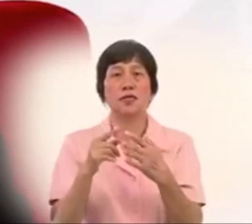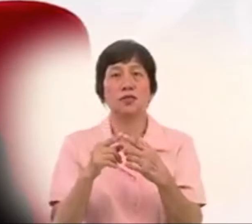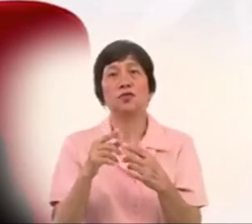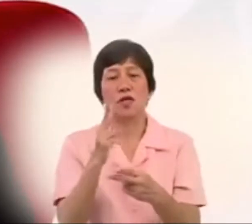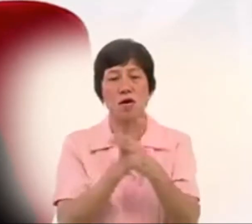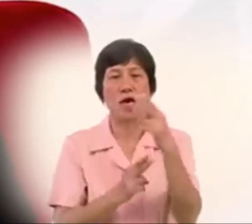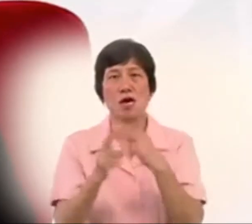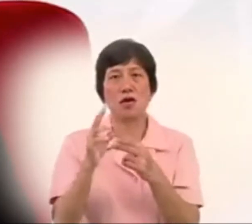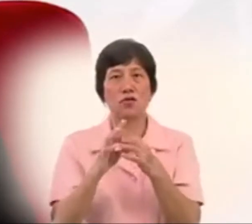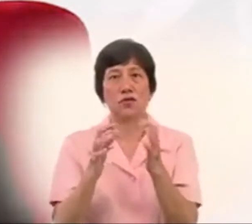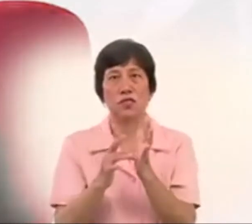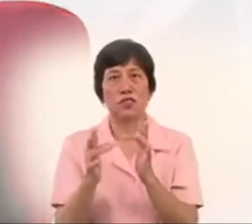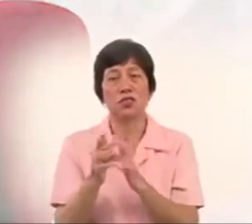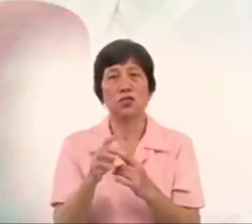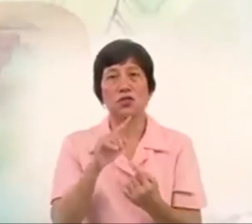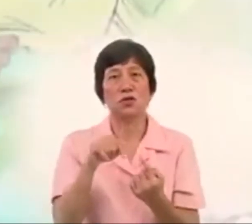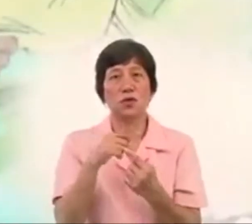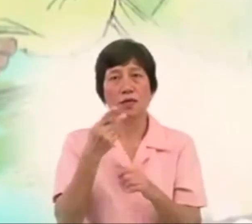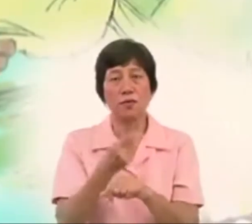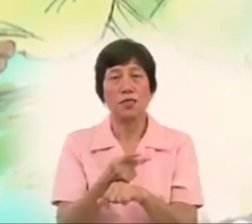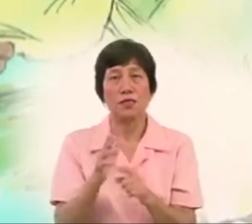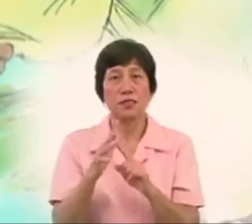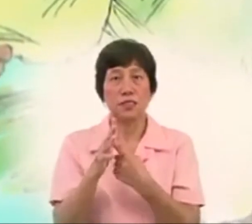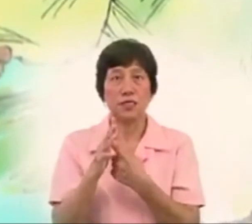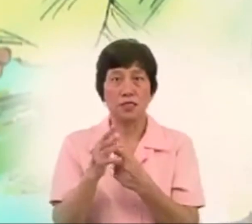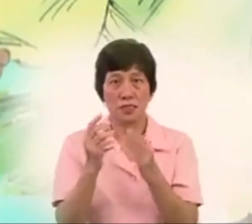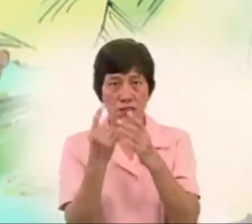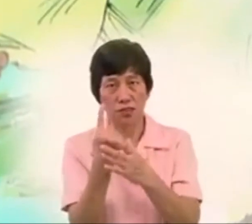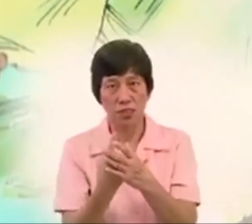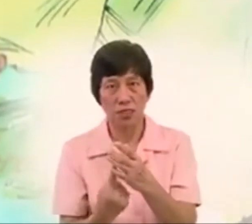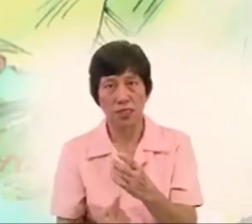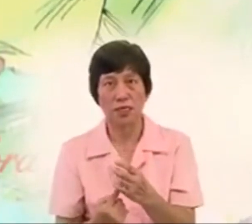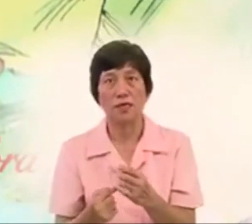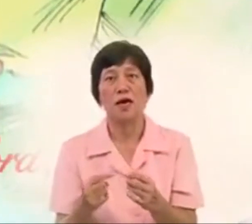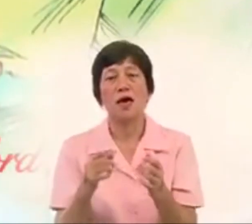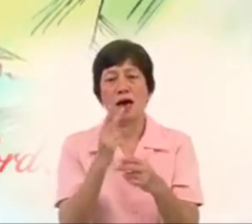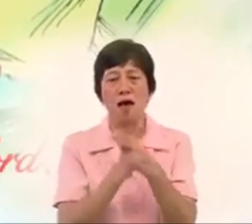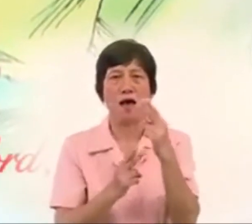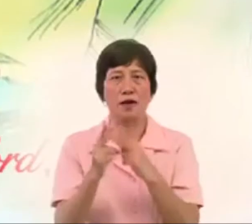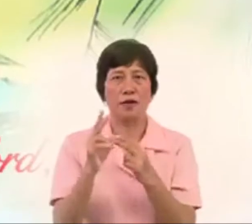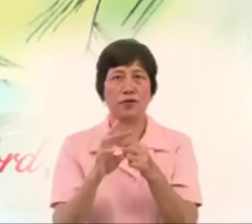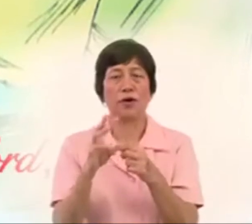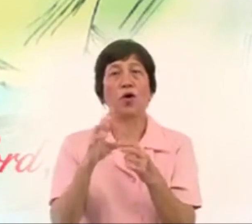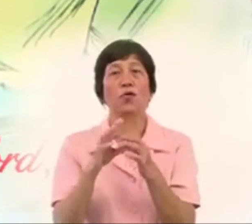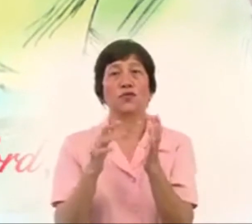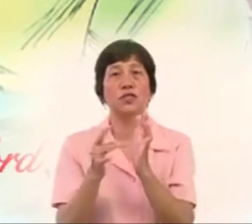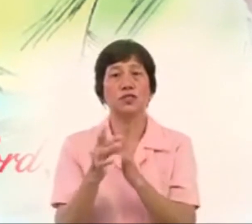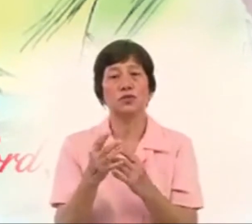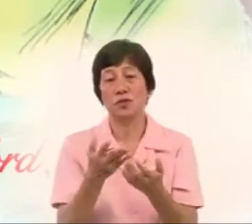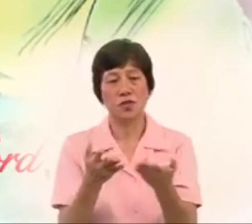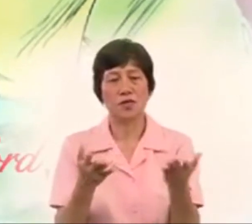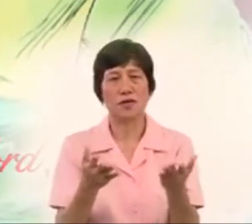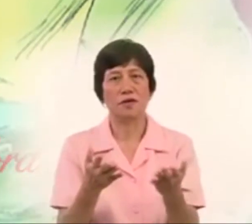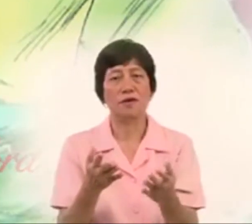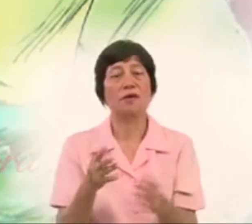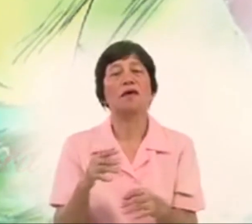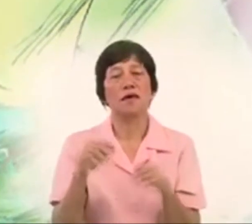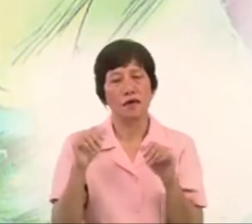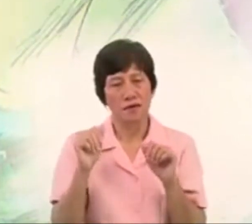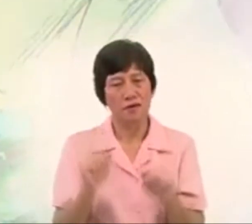when Peter started sinking, the hand of Jesus was there. And he was saved.